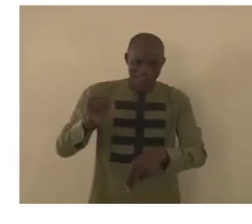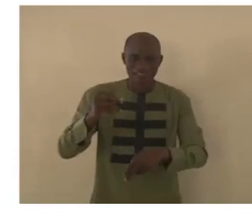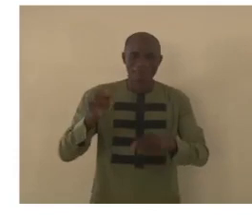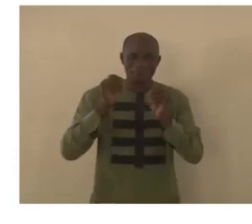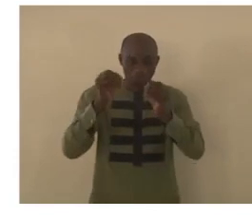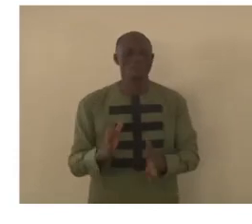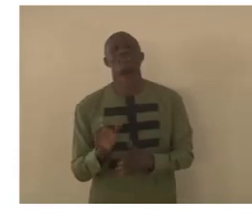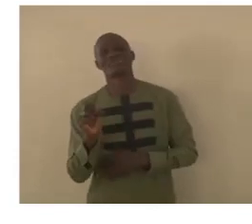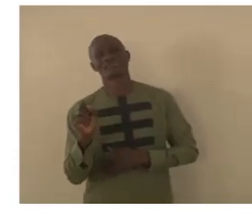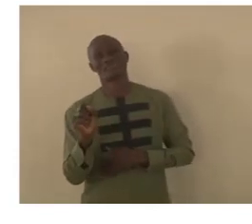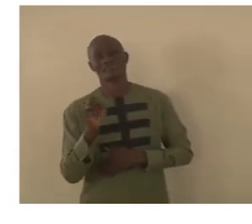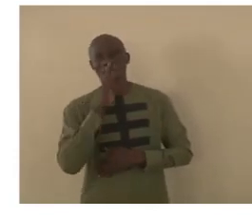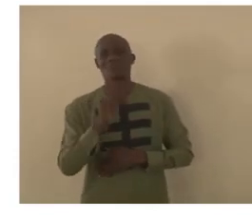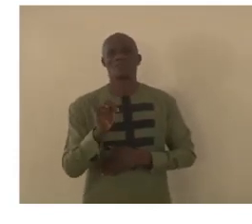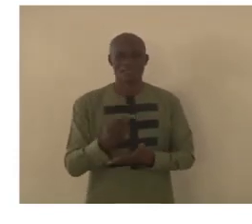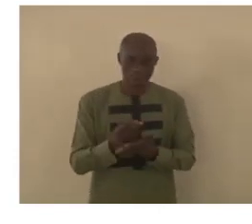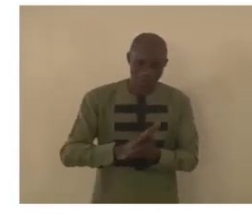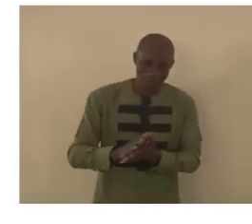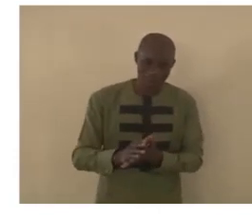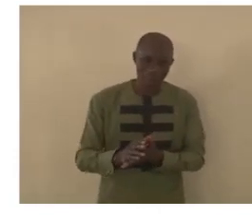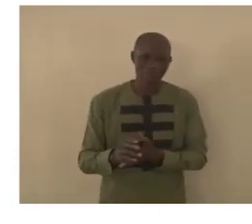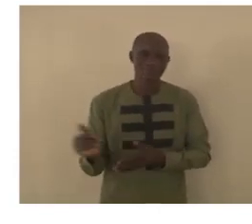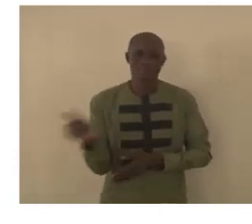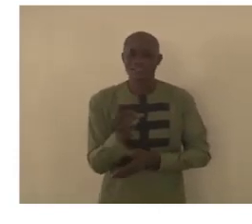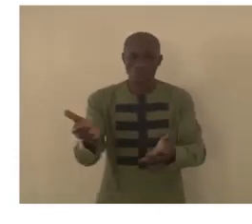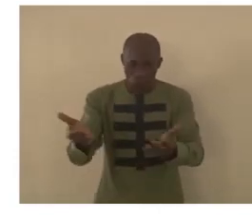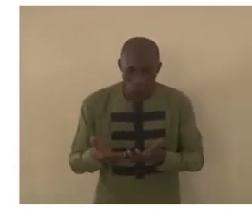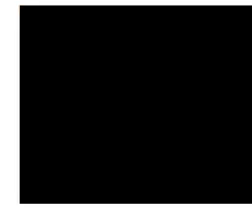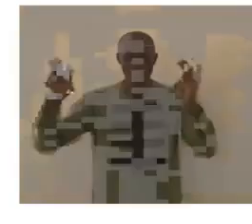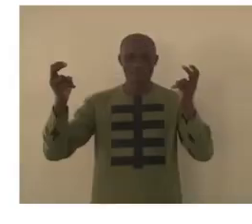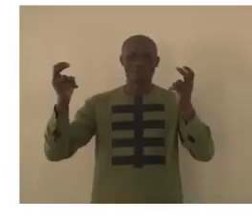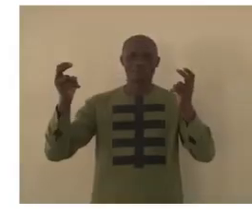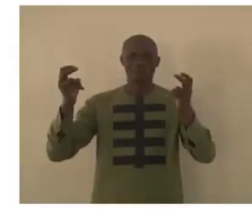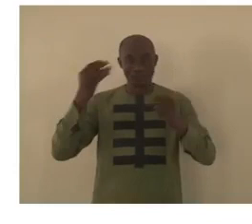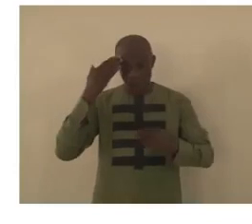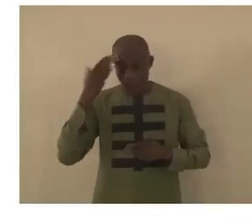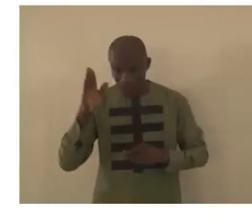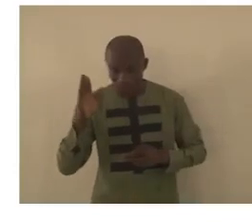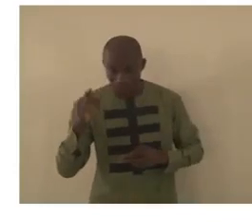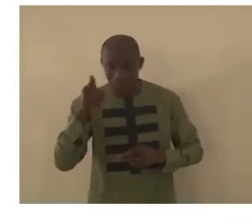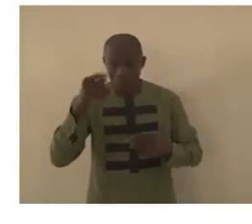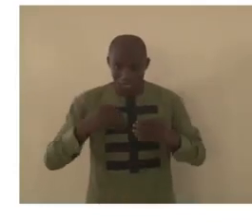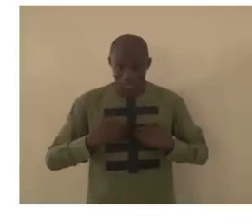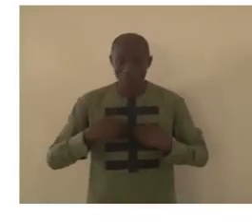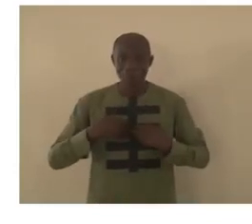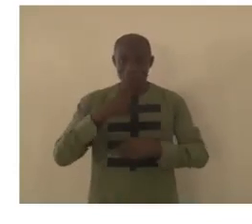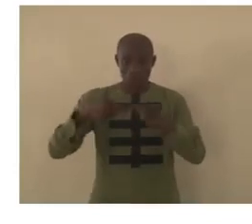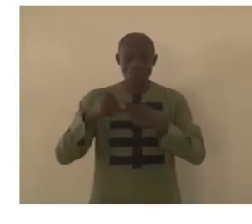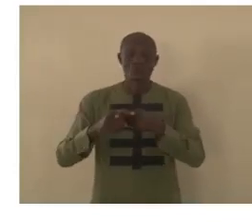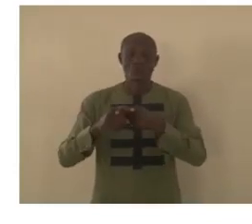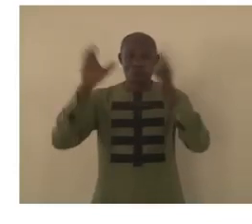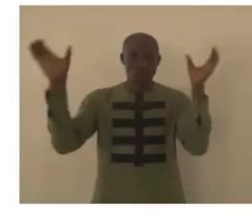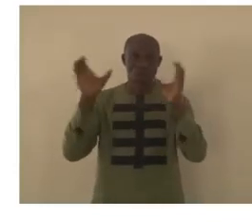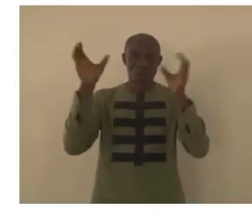Rabbi, vainglory. The desire for title I don't know if you have attended any ceremony or